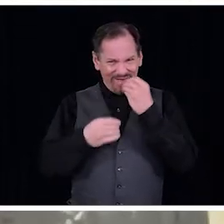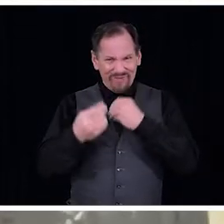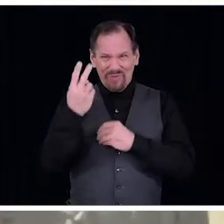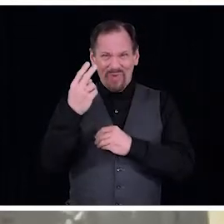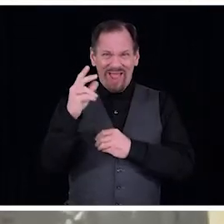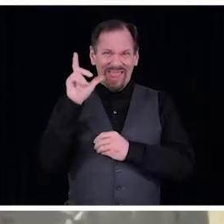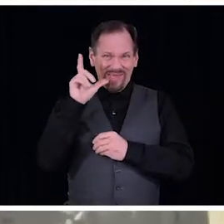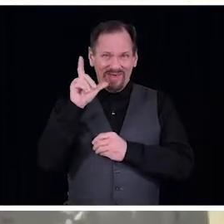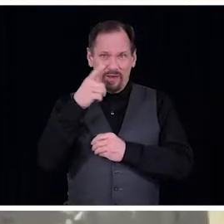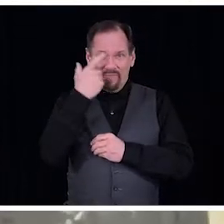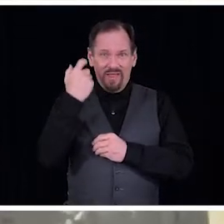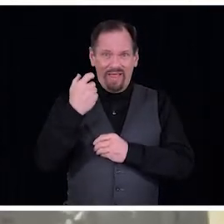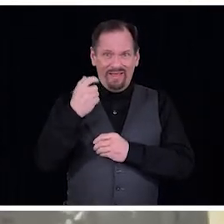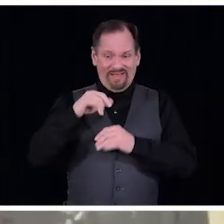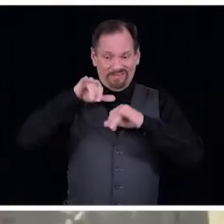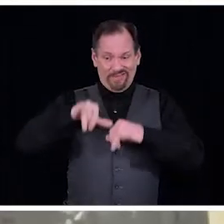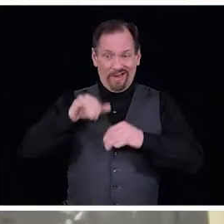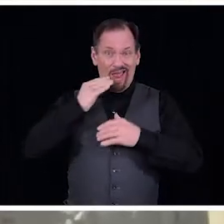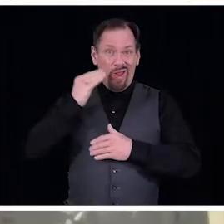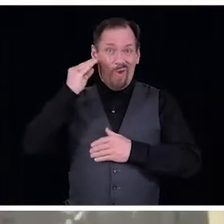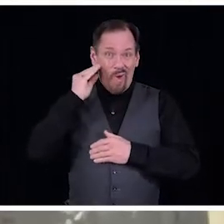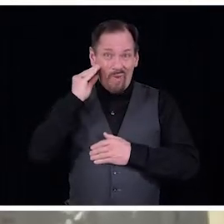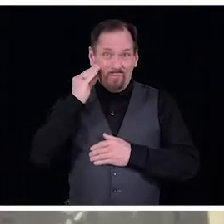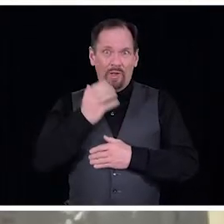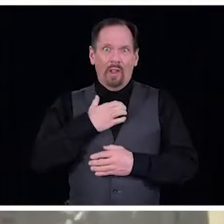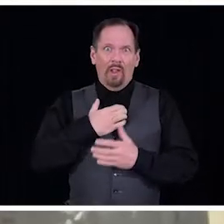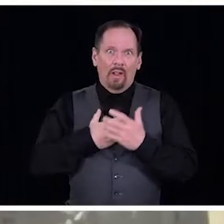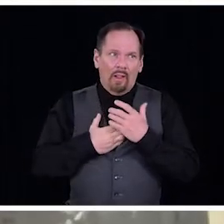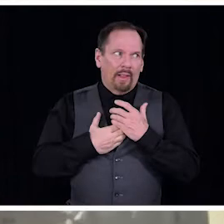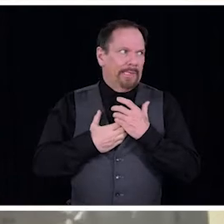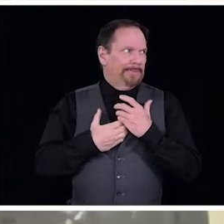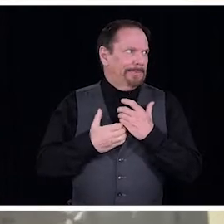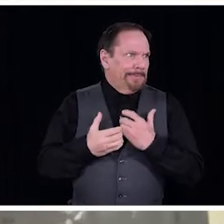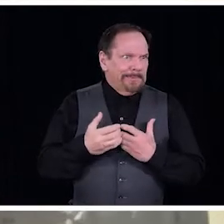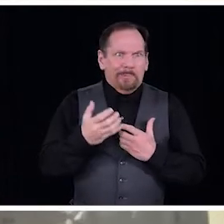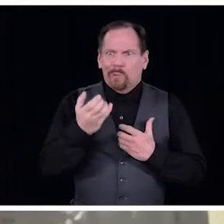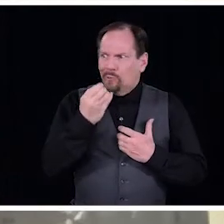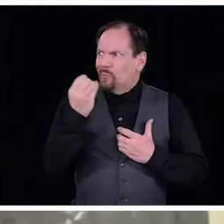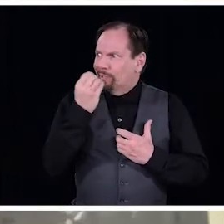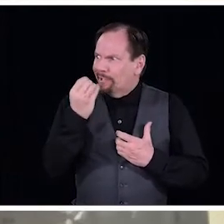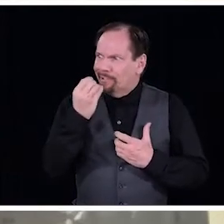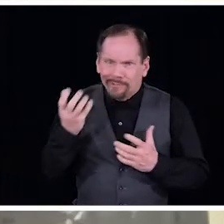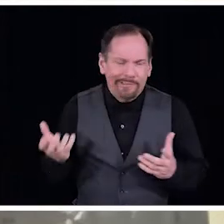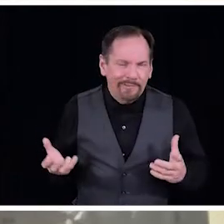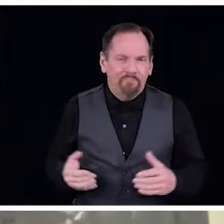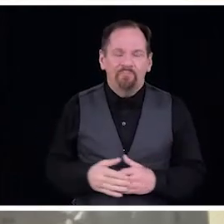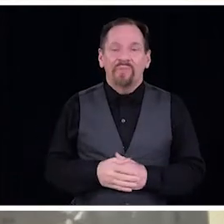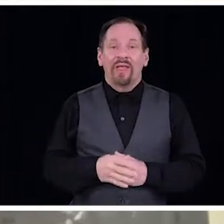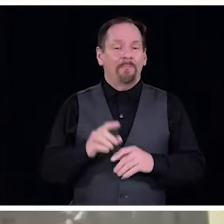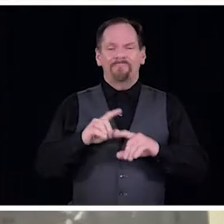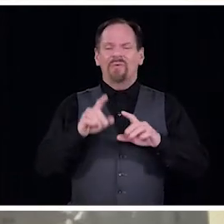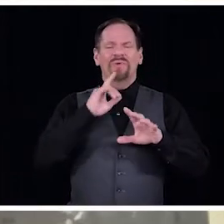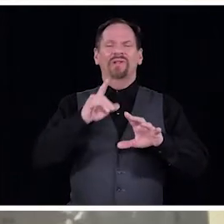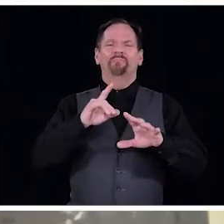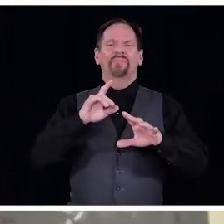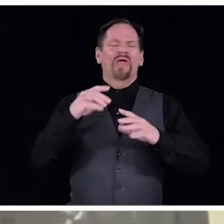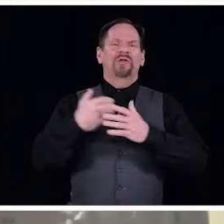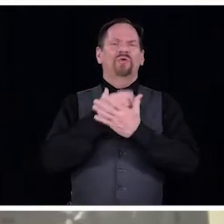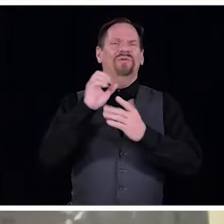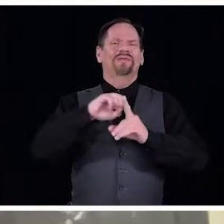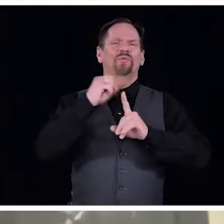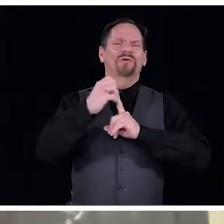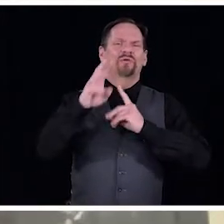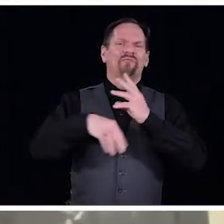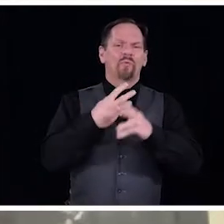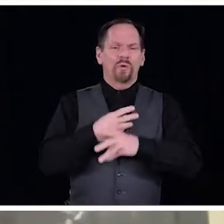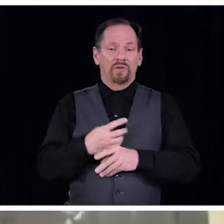quarantine cravings are real. But in all honesty, the current situations of the world have really solidified the fact that we are a